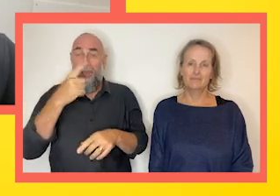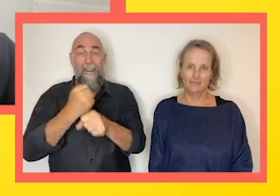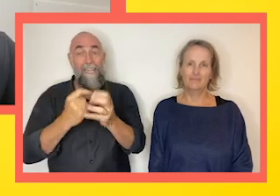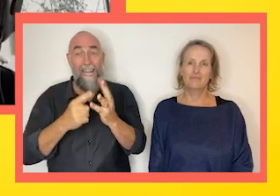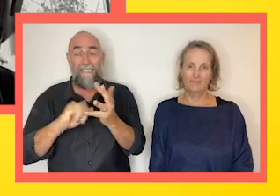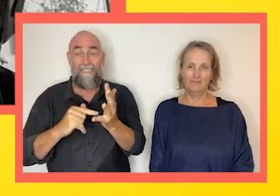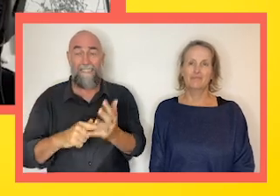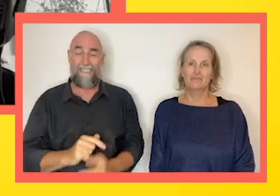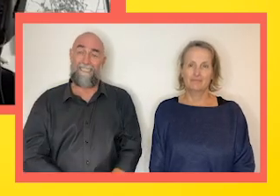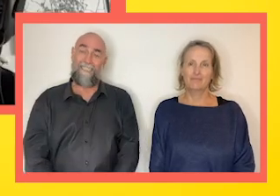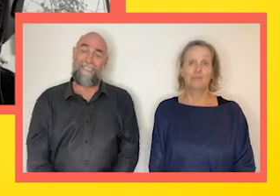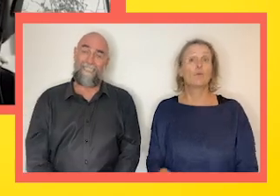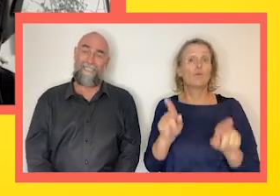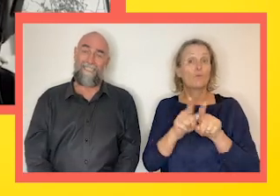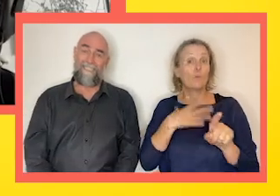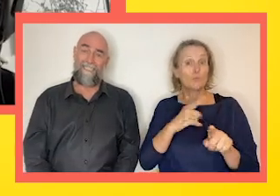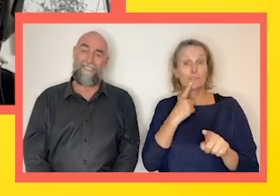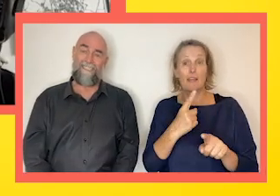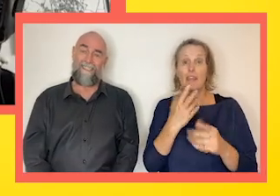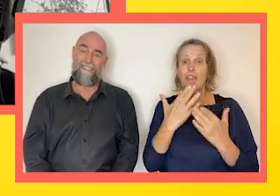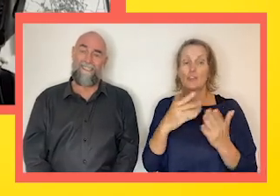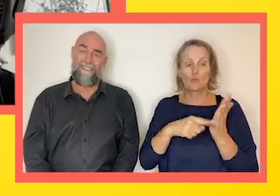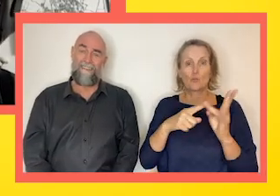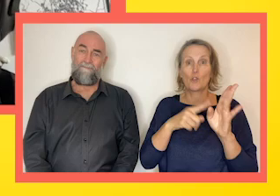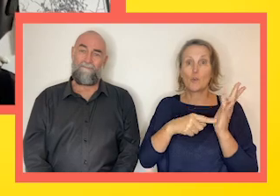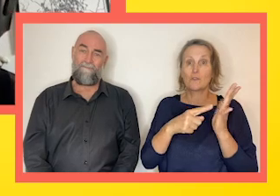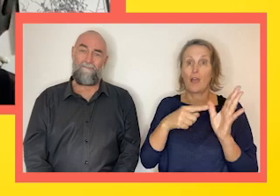show. We'd like to say a big thank you to Toyota for supporting this